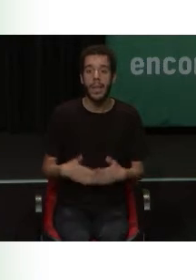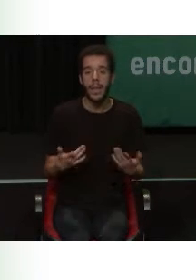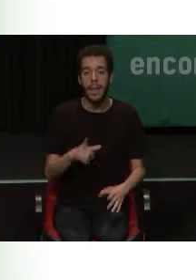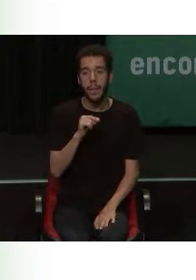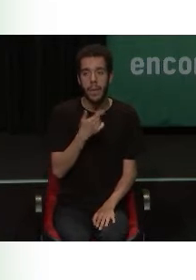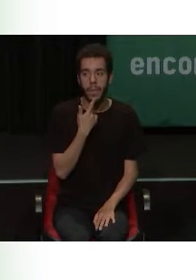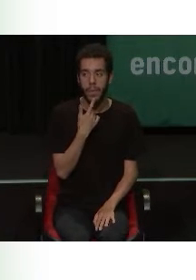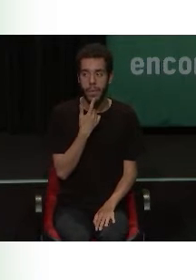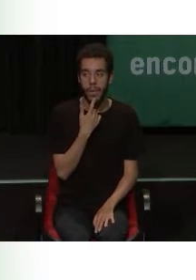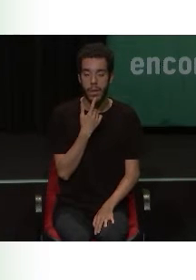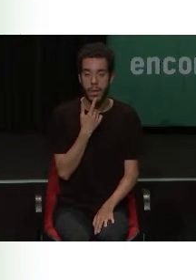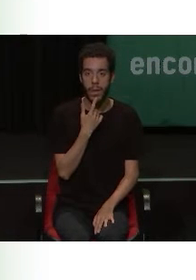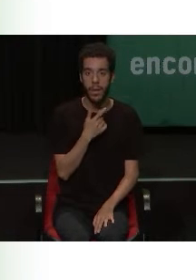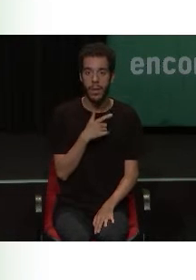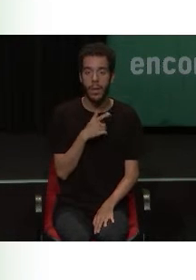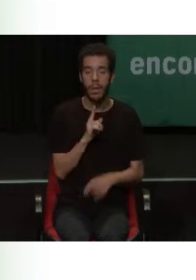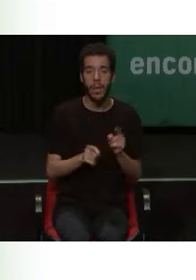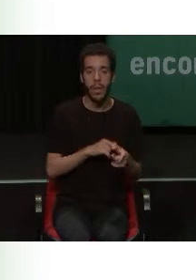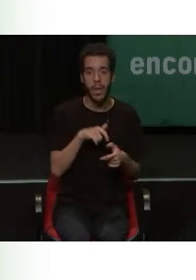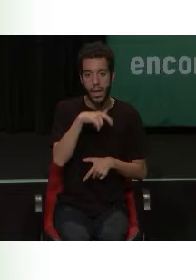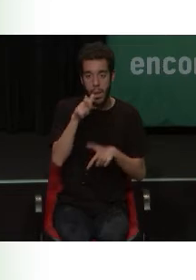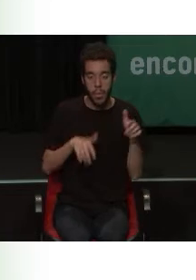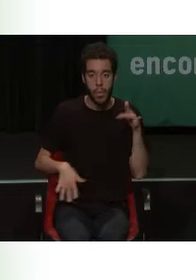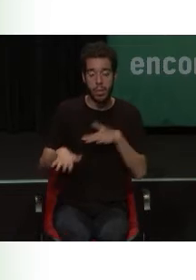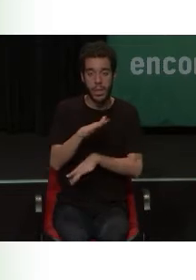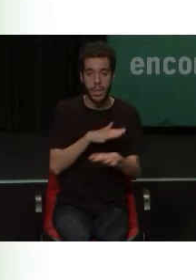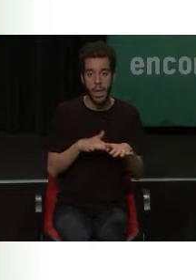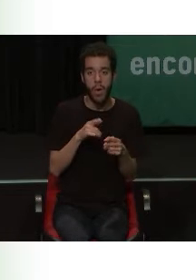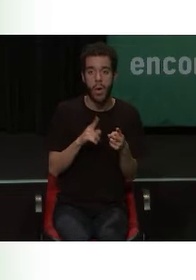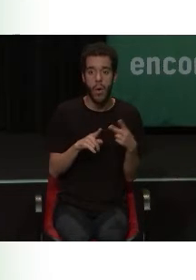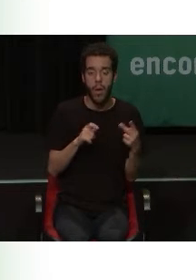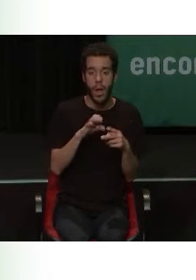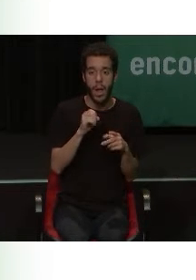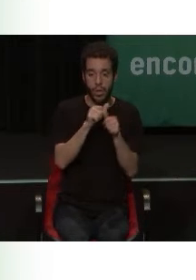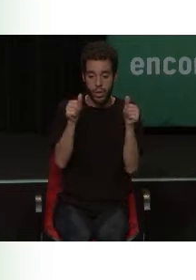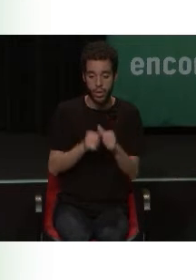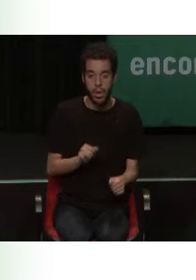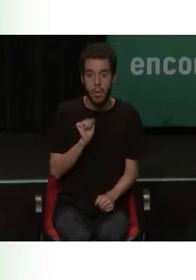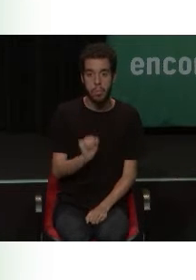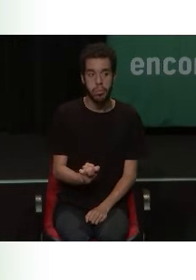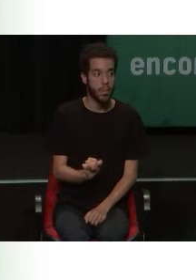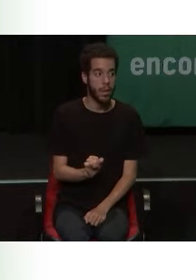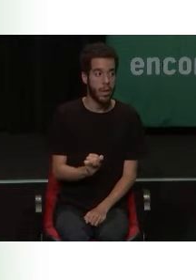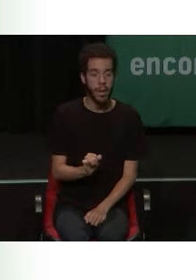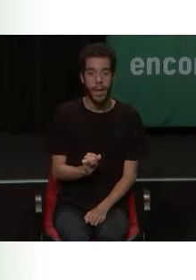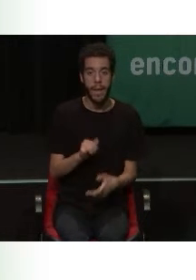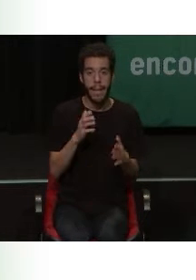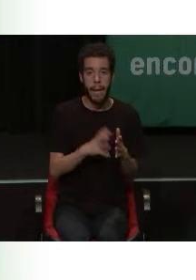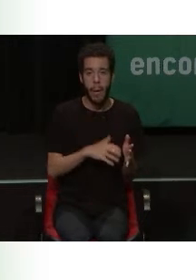the community and understand which setting, which population, which ecosystem